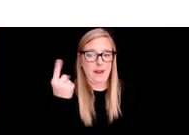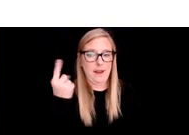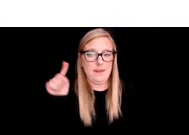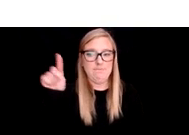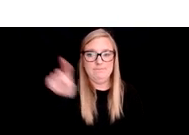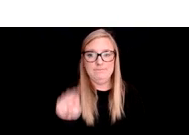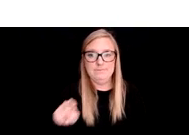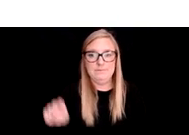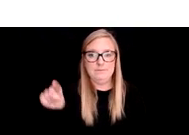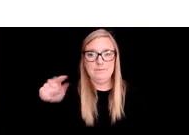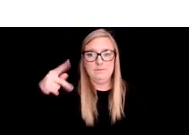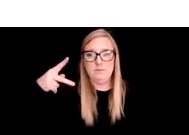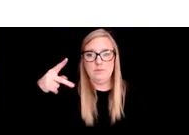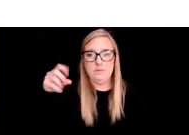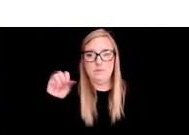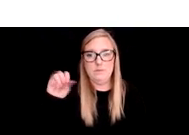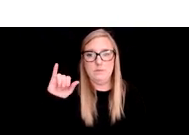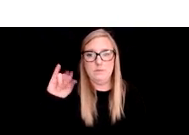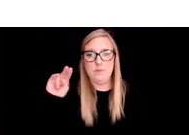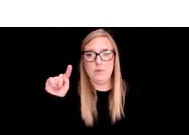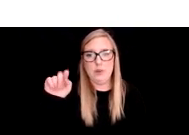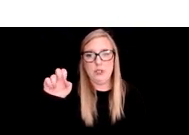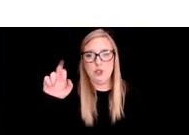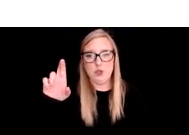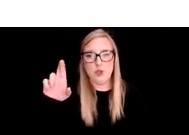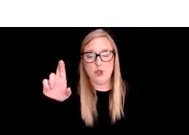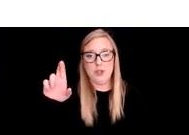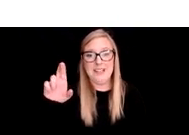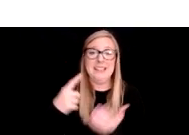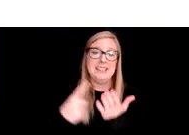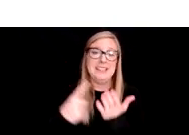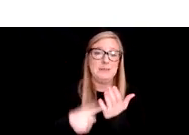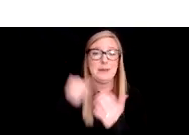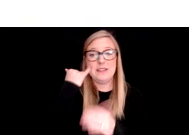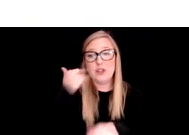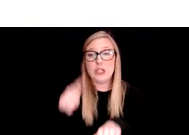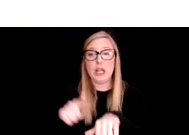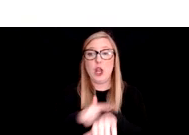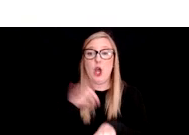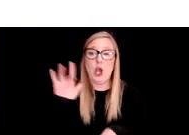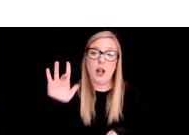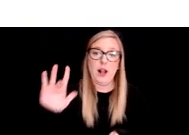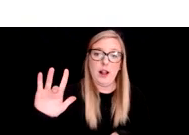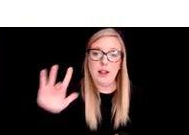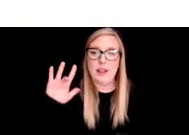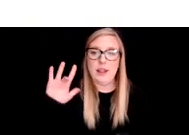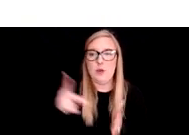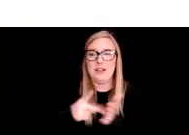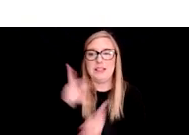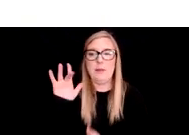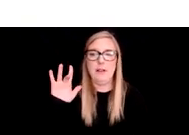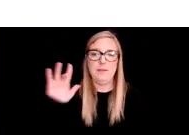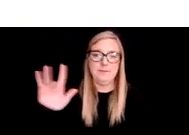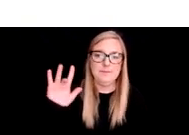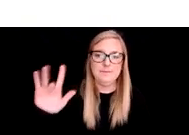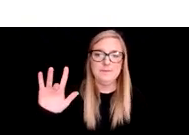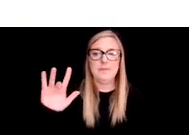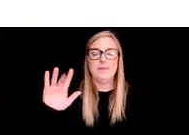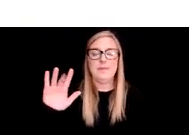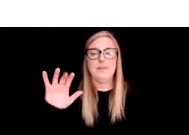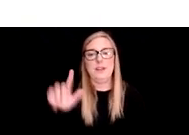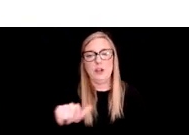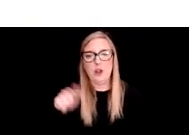times where potentially, a long click or a double click or some kind of alternate mechanism is